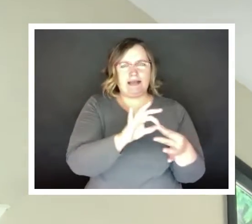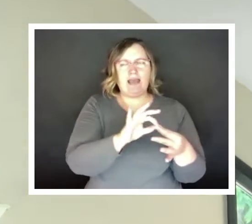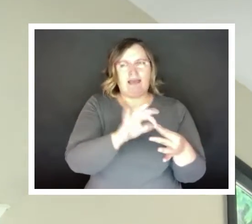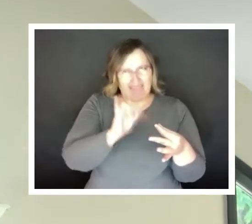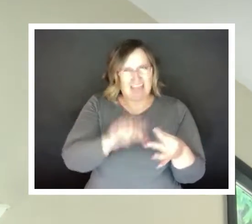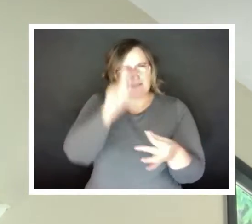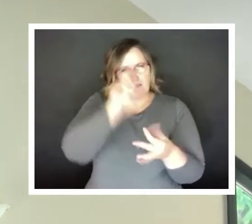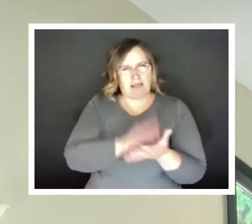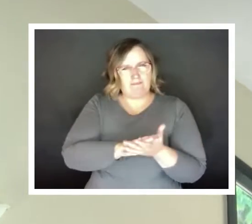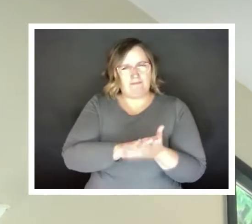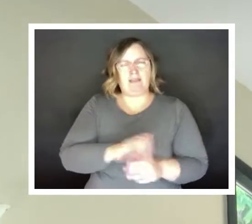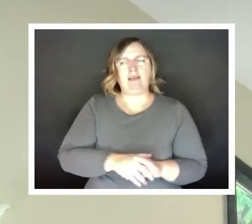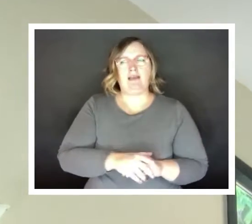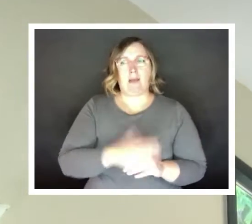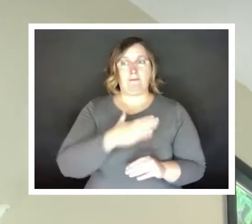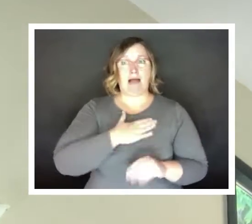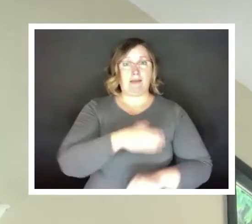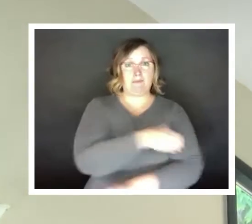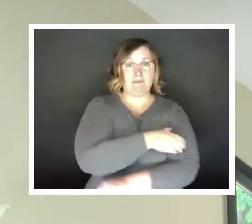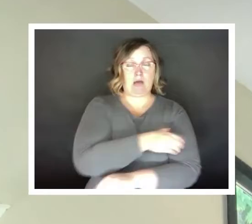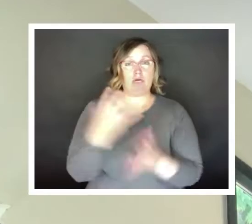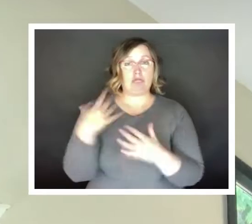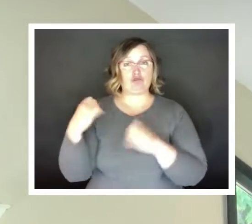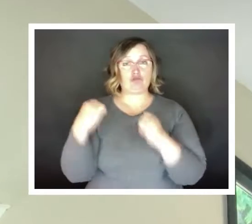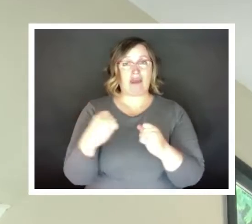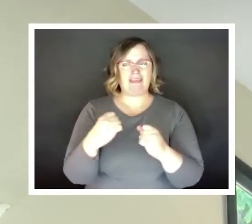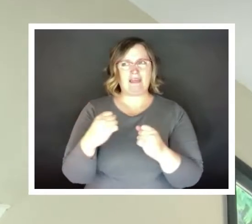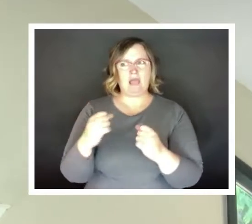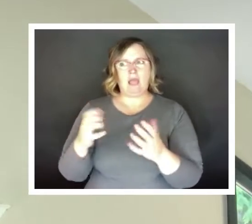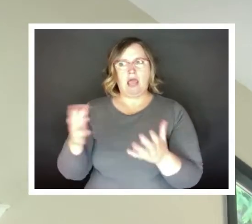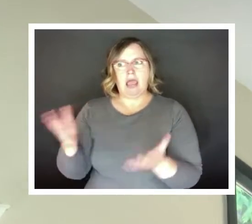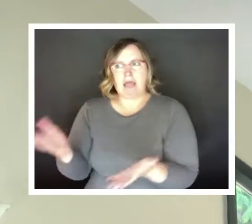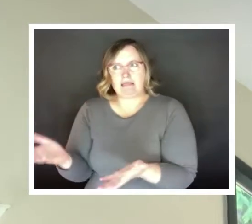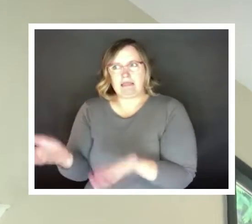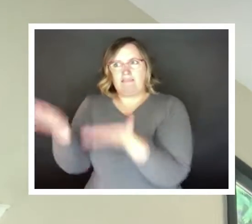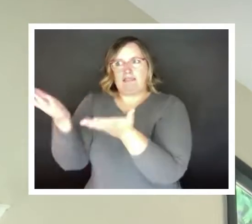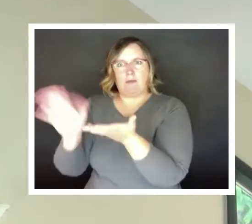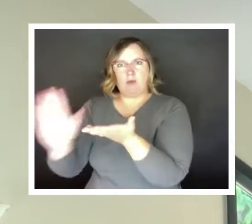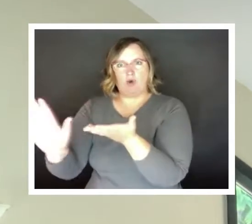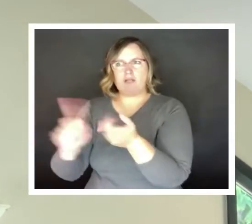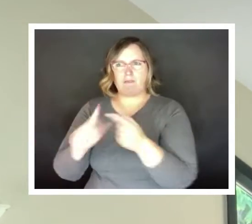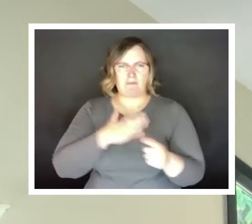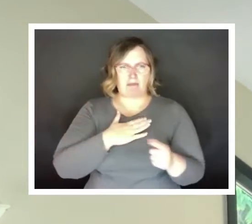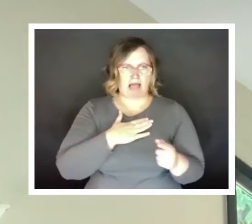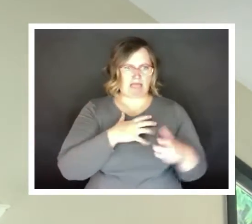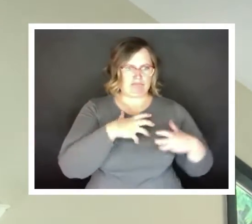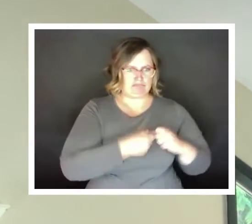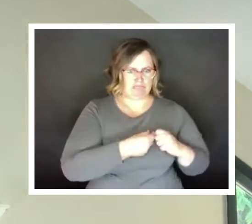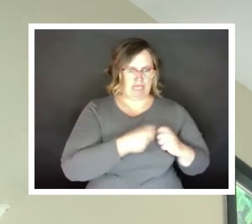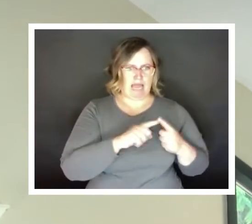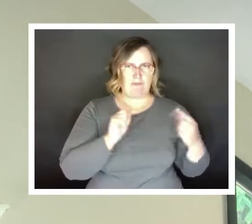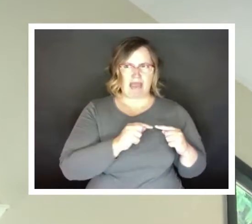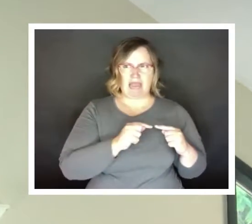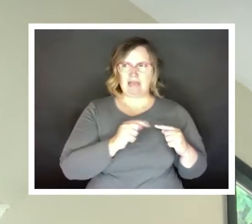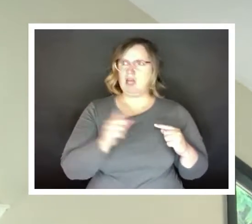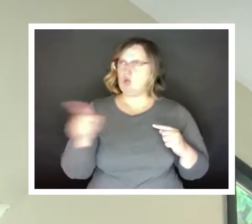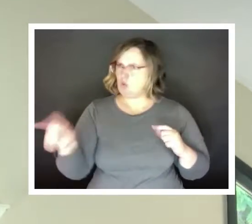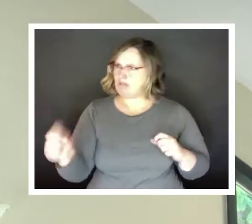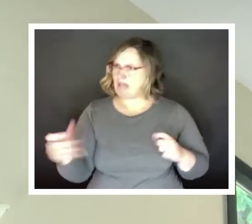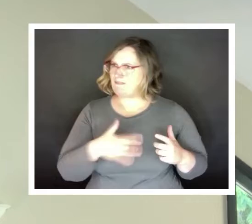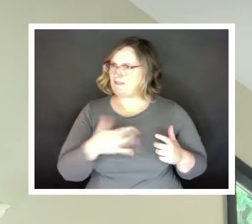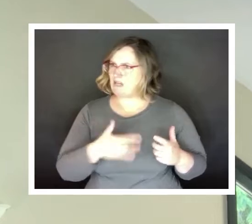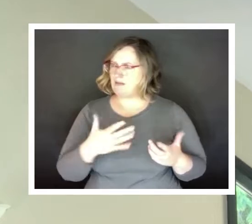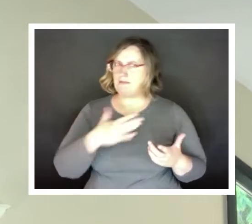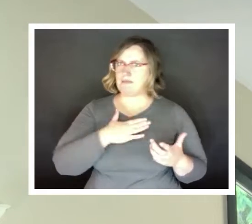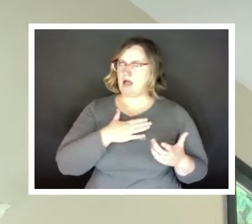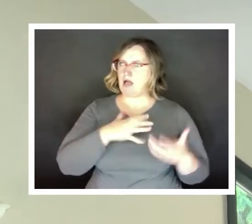my power and strength enhances yours, but my tragedy and pain also can be felt by you, that you will